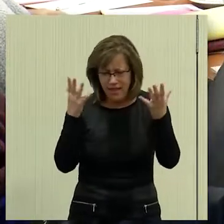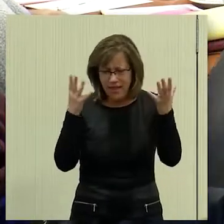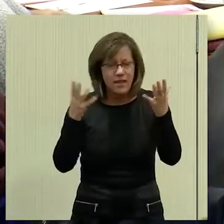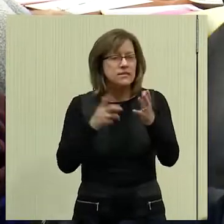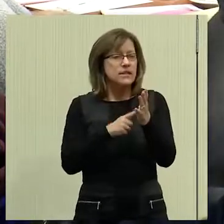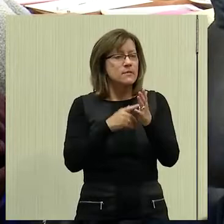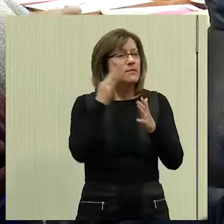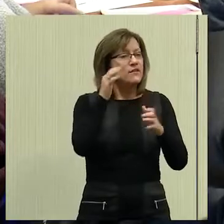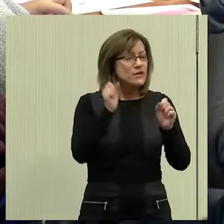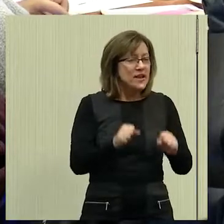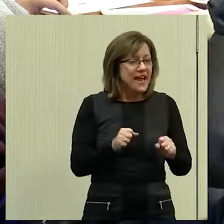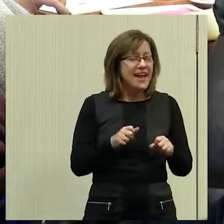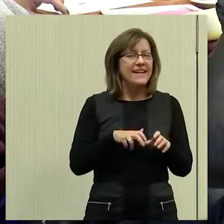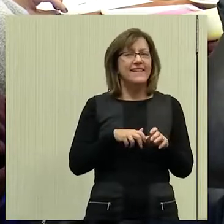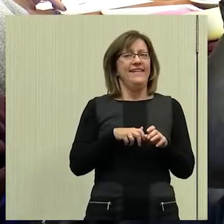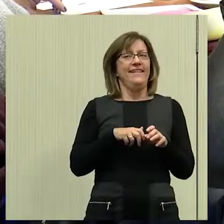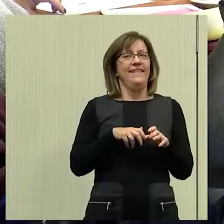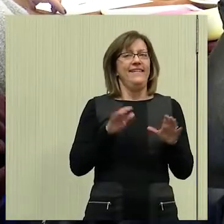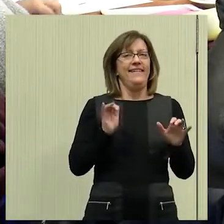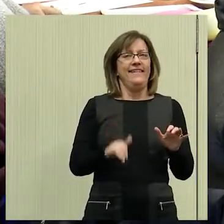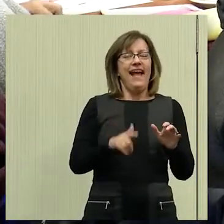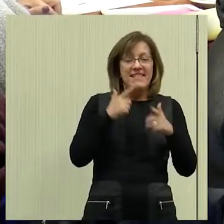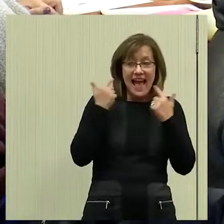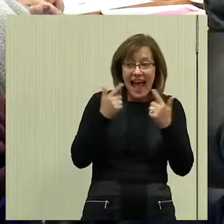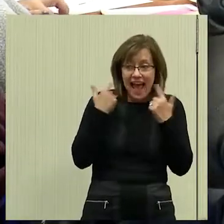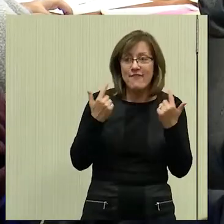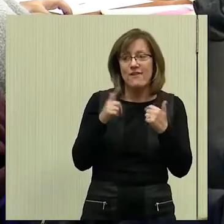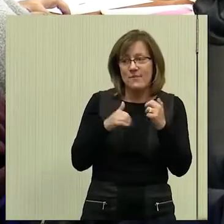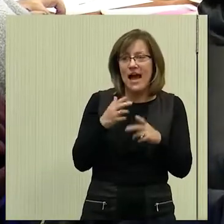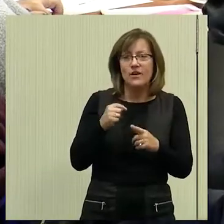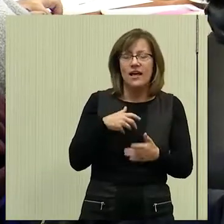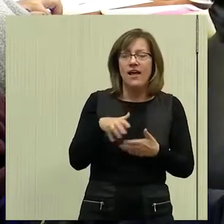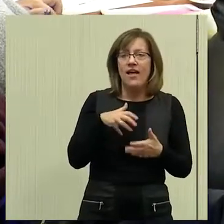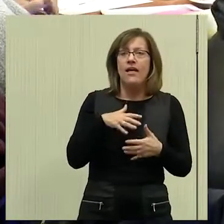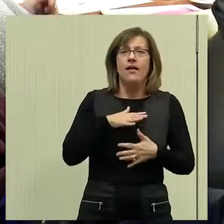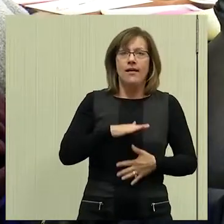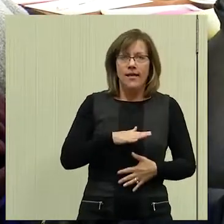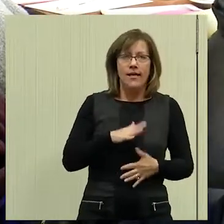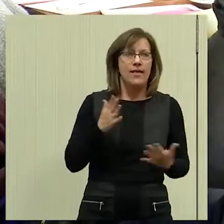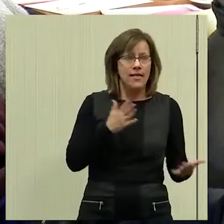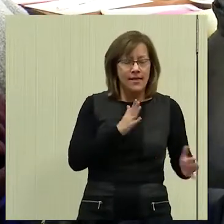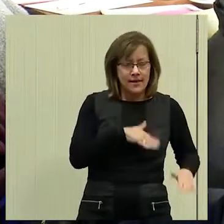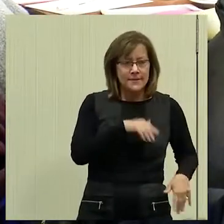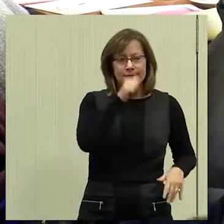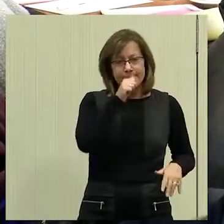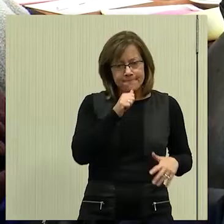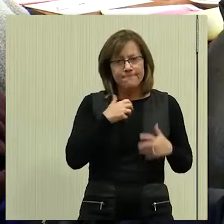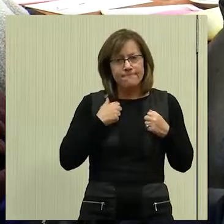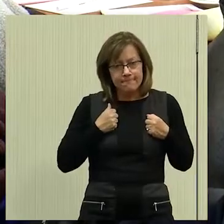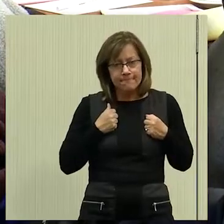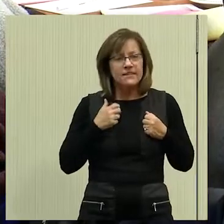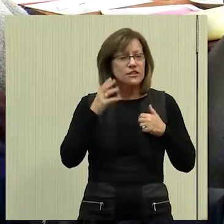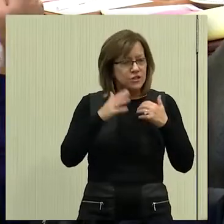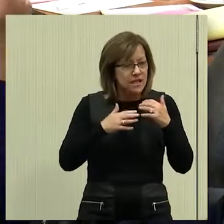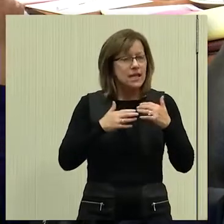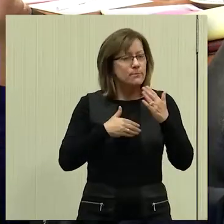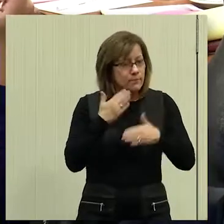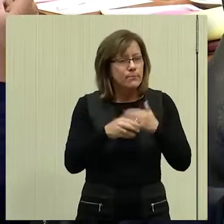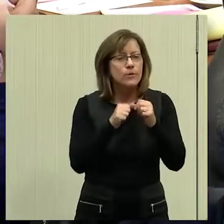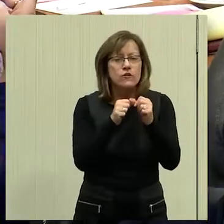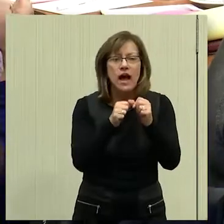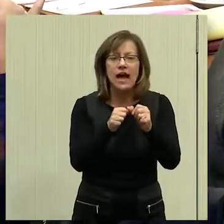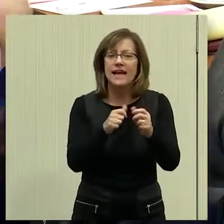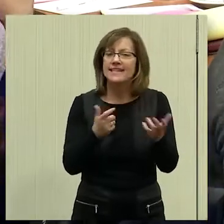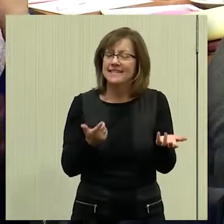happen or bring some humor to it, then it allows you to be able to kind of move on, and it limits the stress a little bit. And some people don't